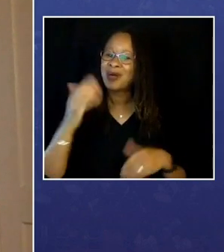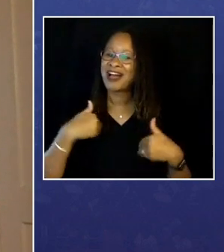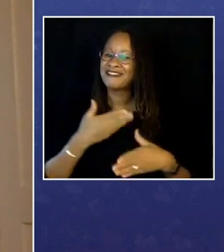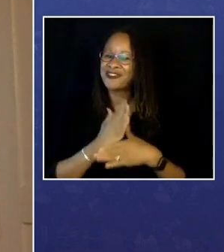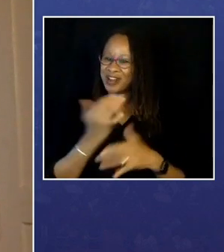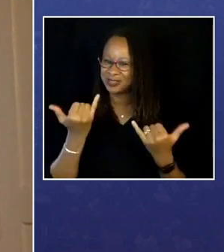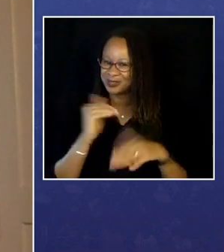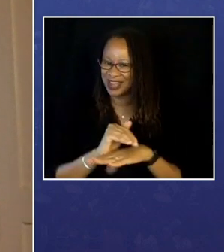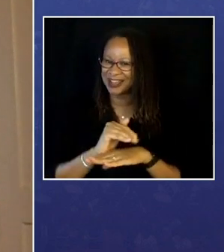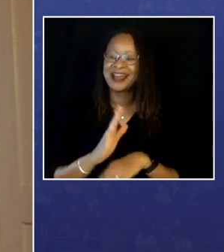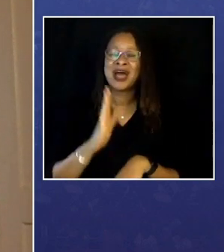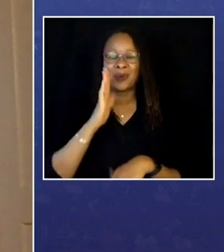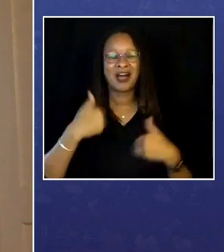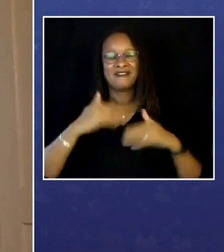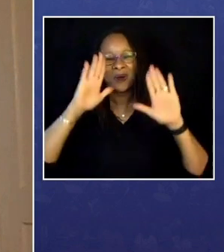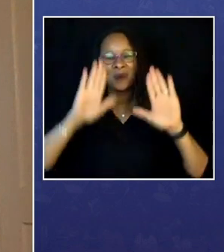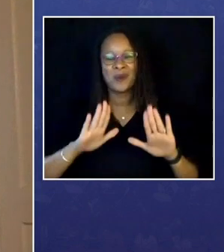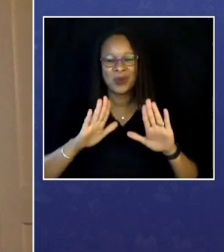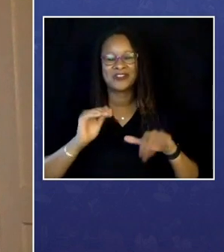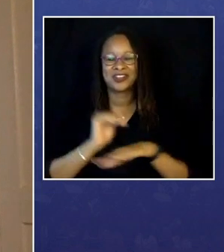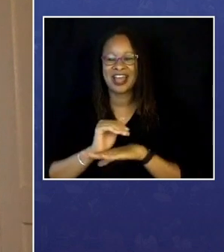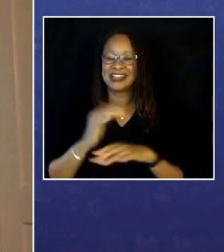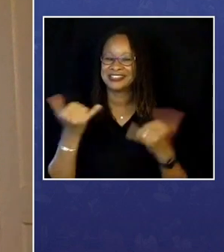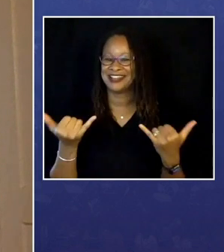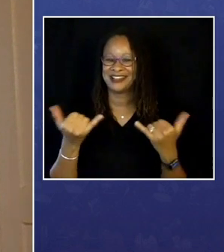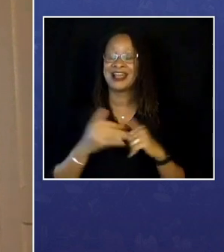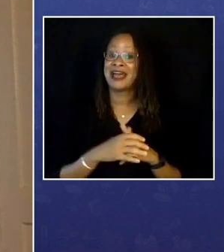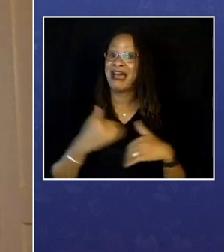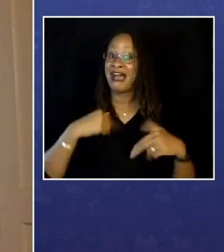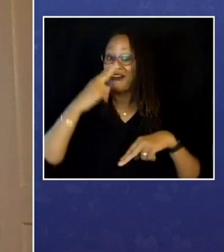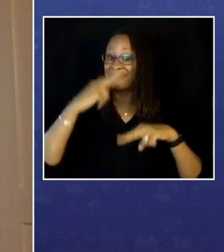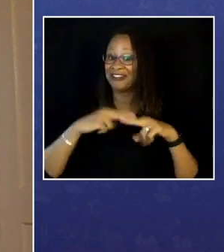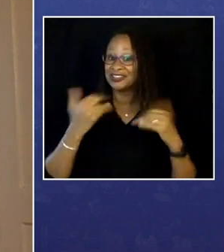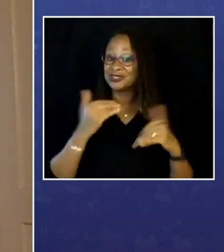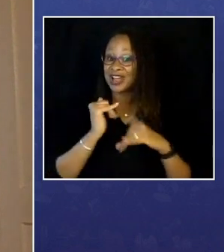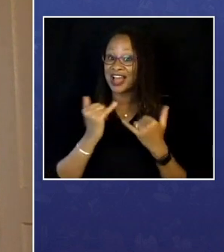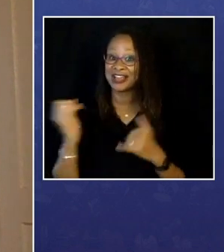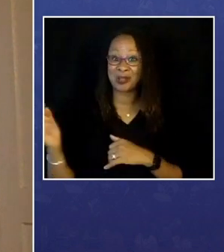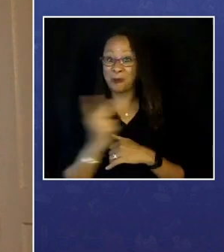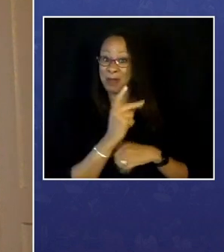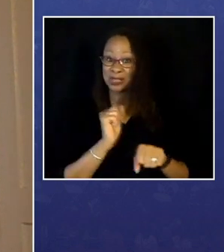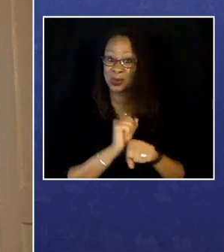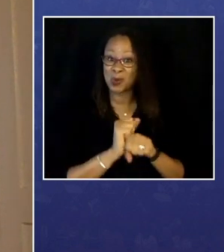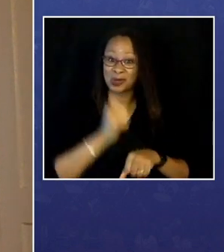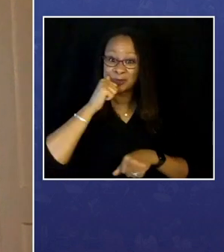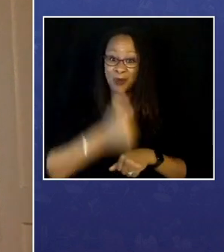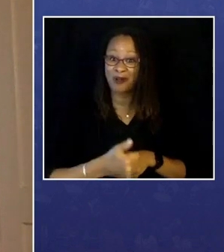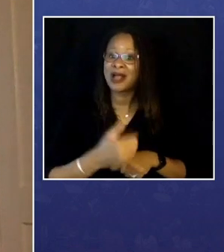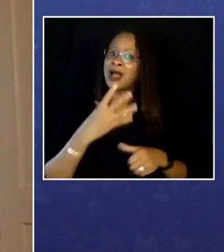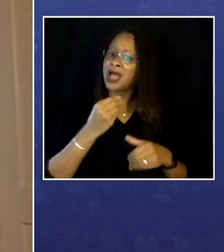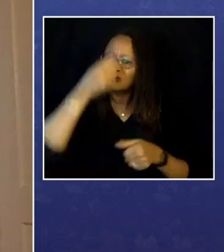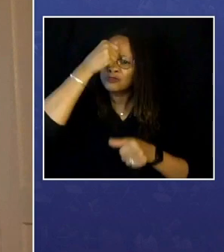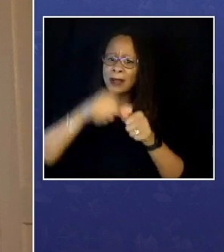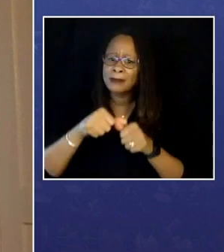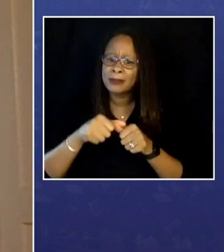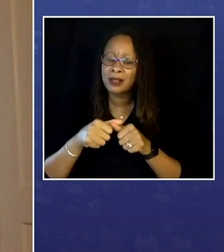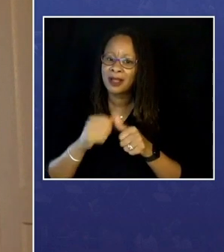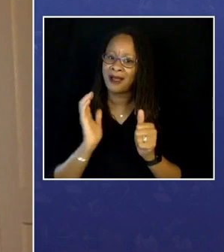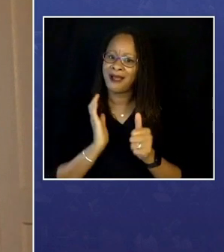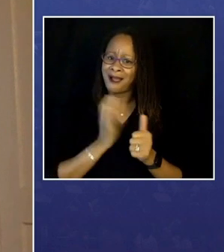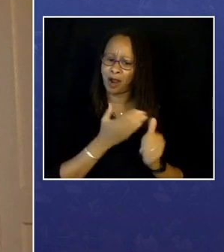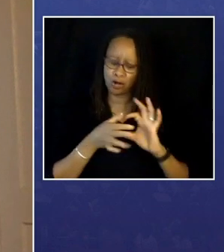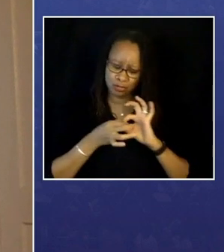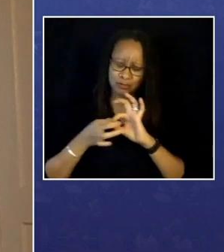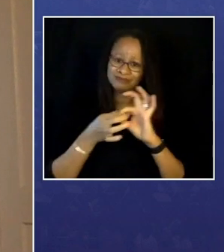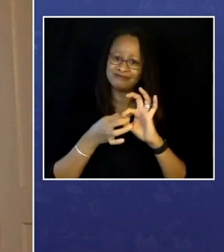And we will have that right tonight, and we will have a great night tonight. And let's have some fun tonight, and let's get right back to work tomorrow. And remember,